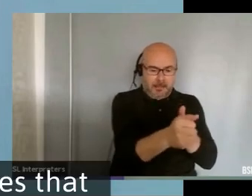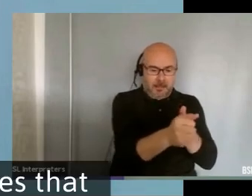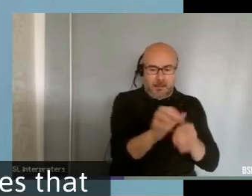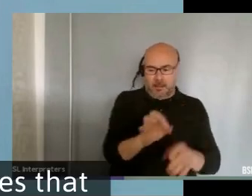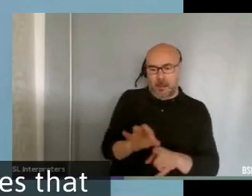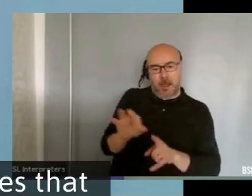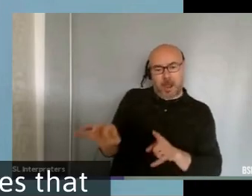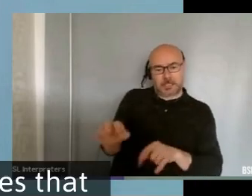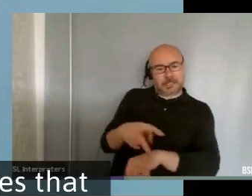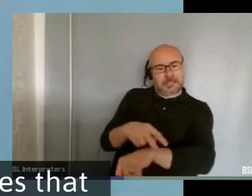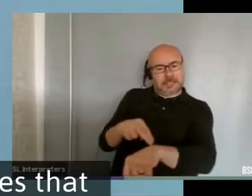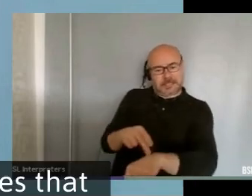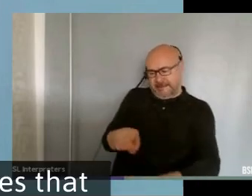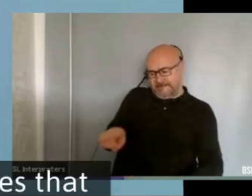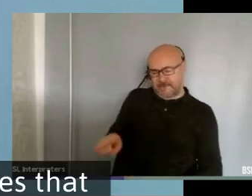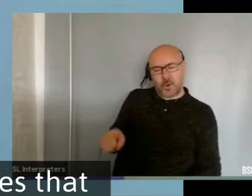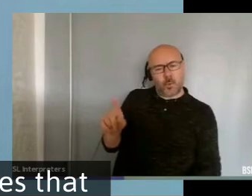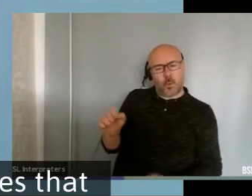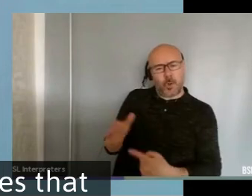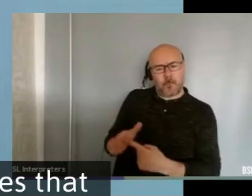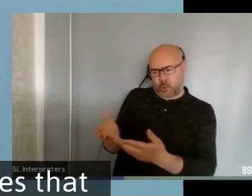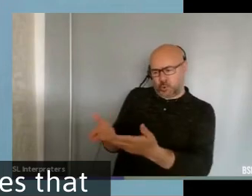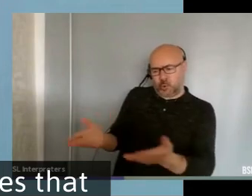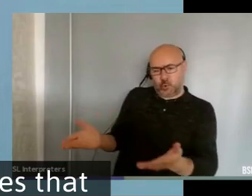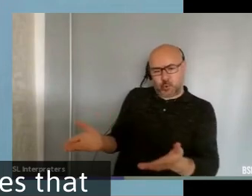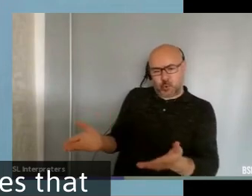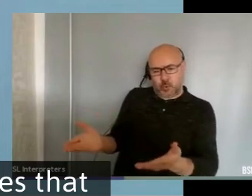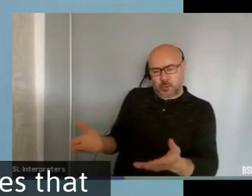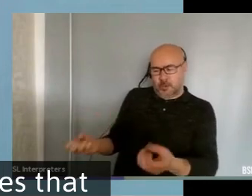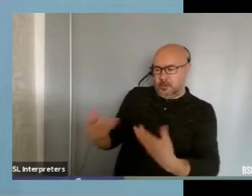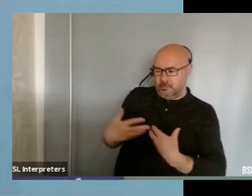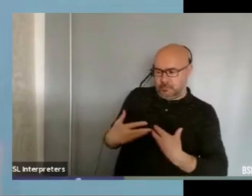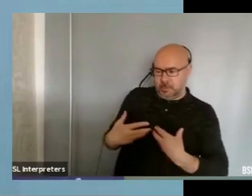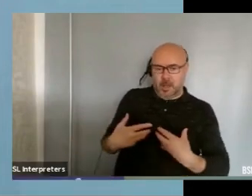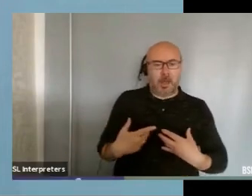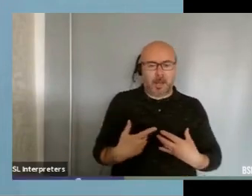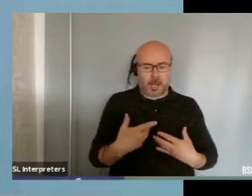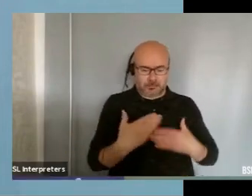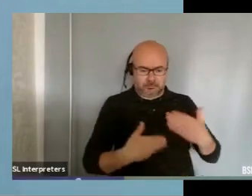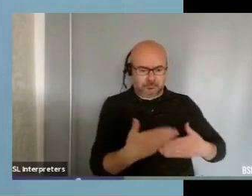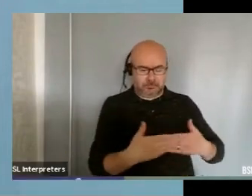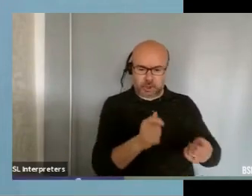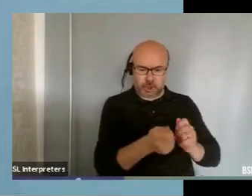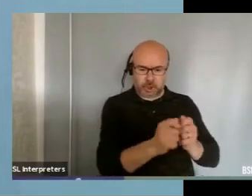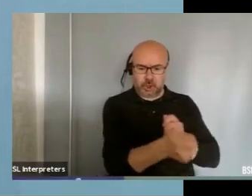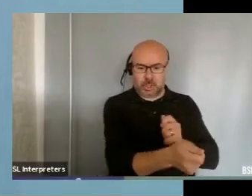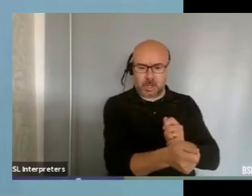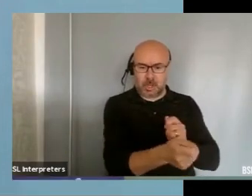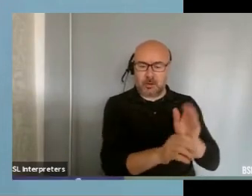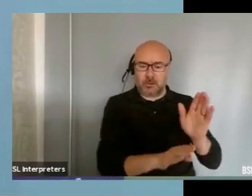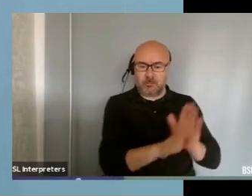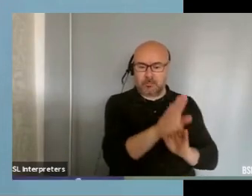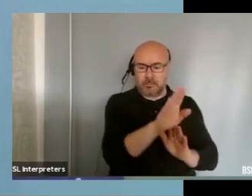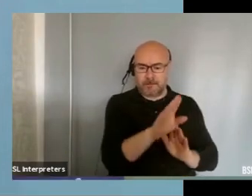what matters to you, and the changes that they're making are making a huge difference. Like, I don't know in Scotland if you have had